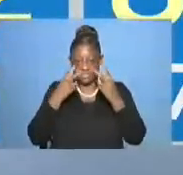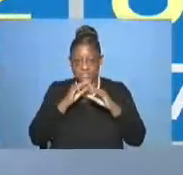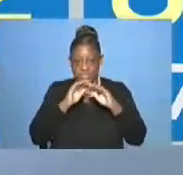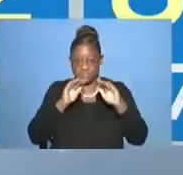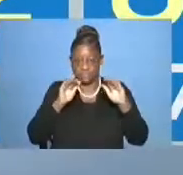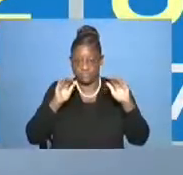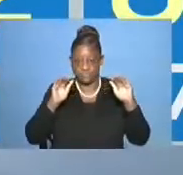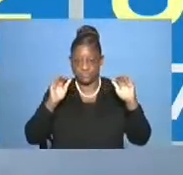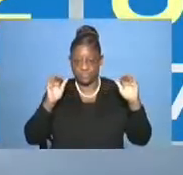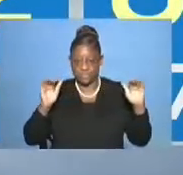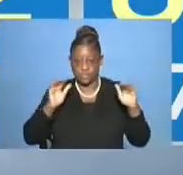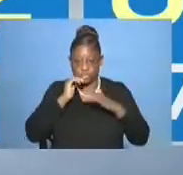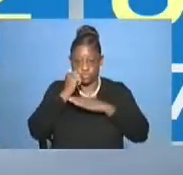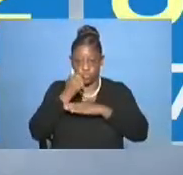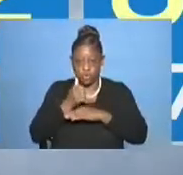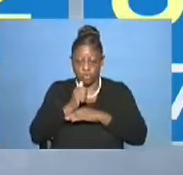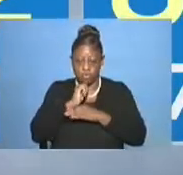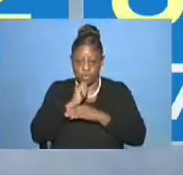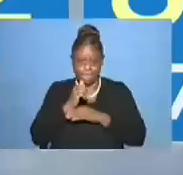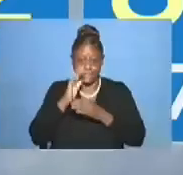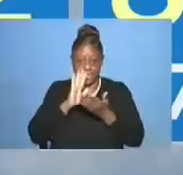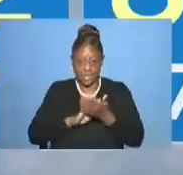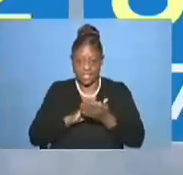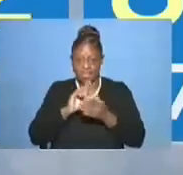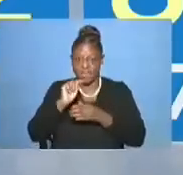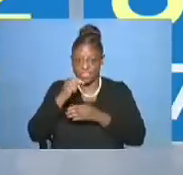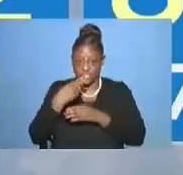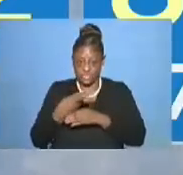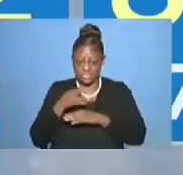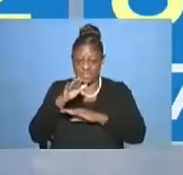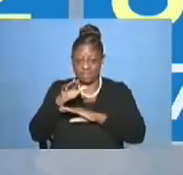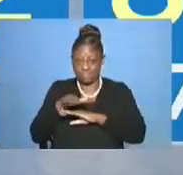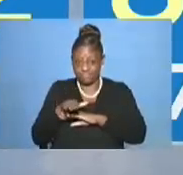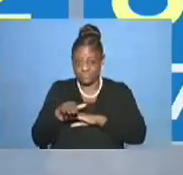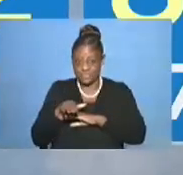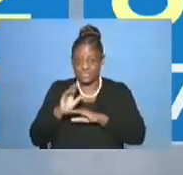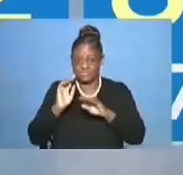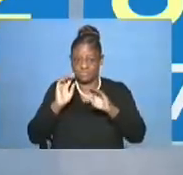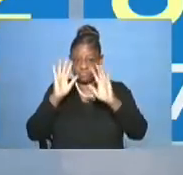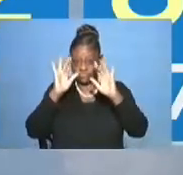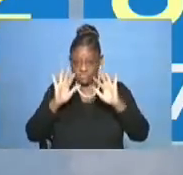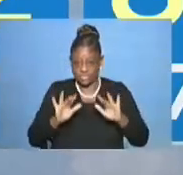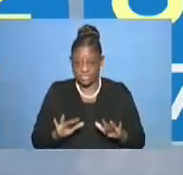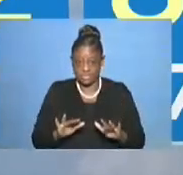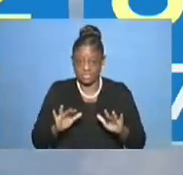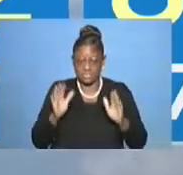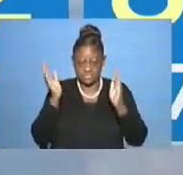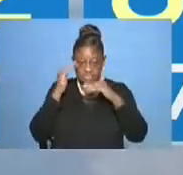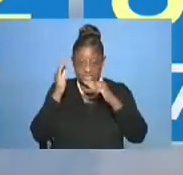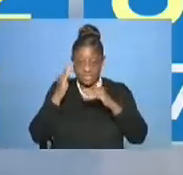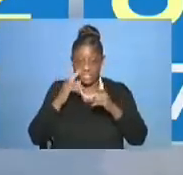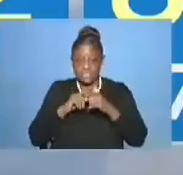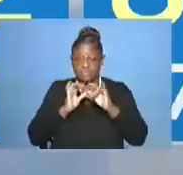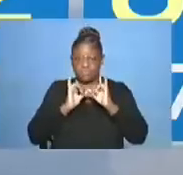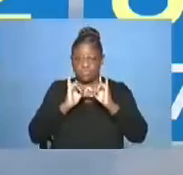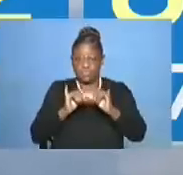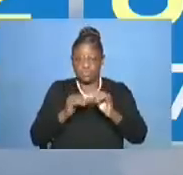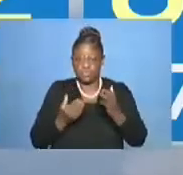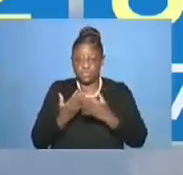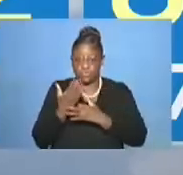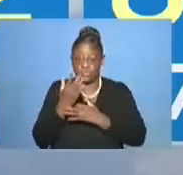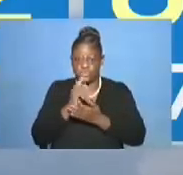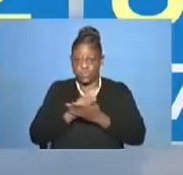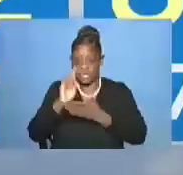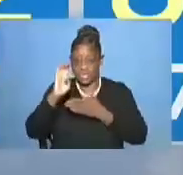as you can see, tomorrow not too bad, but come Thursday afternoon late, the showers start working its way into the forecast, and that will remain with us right through the